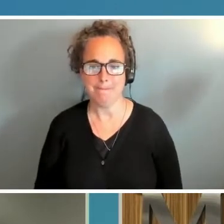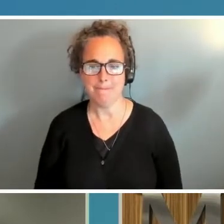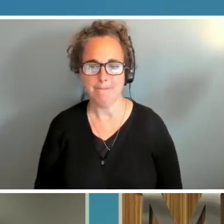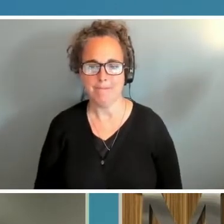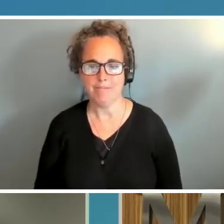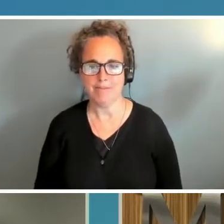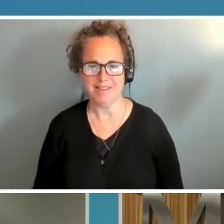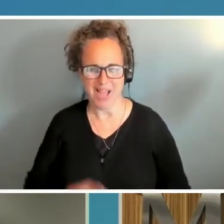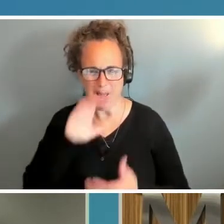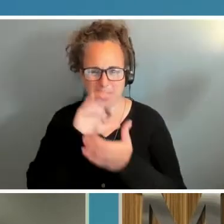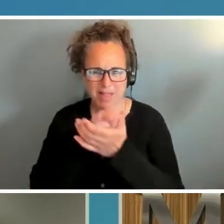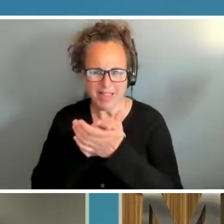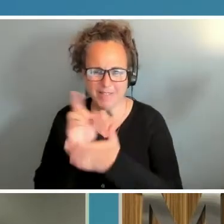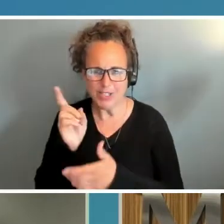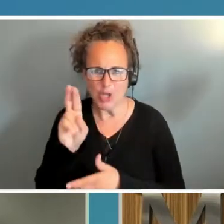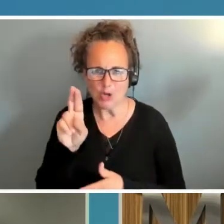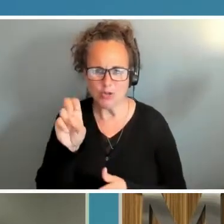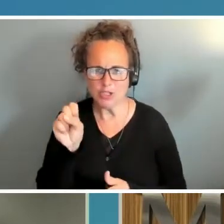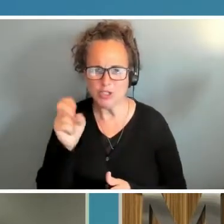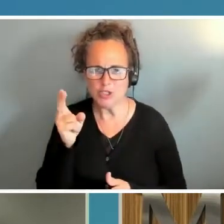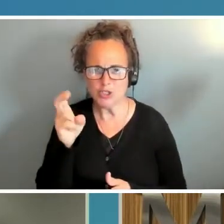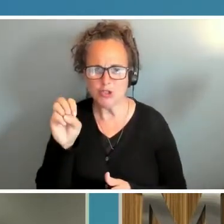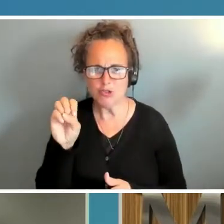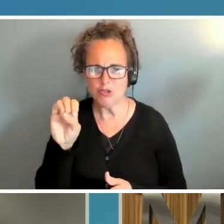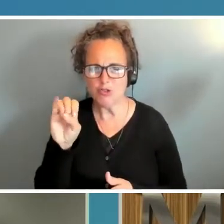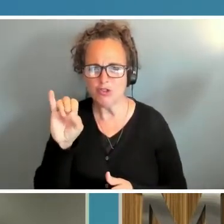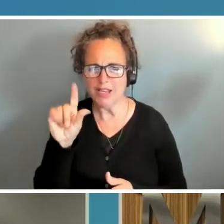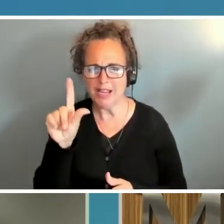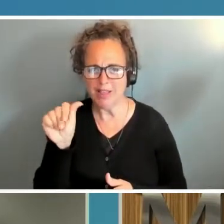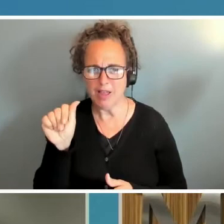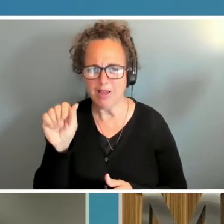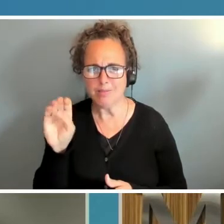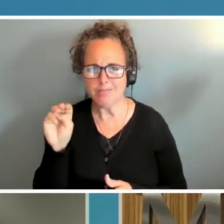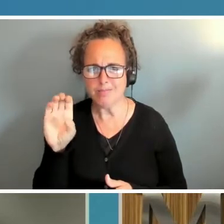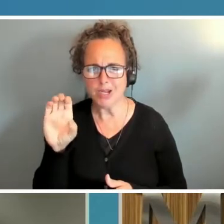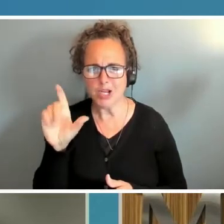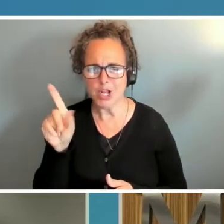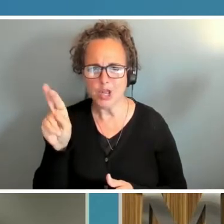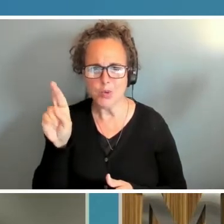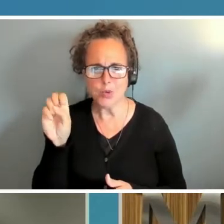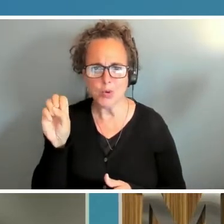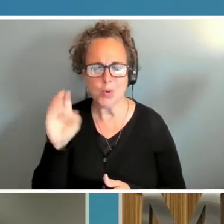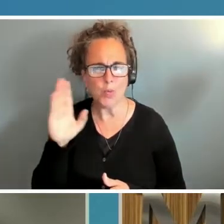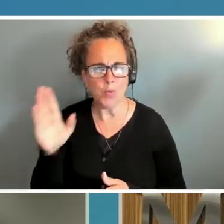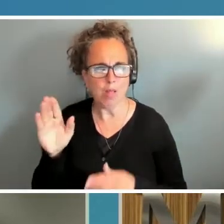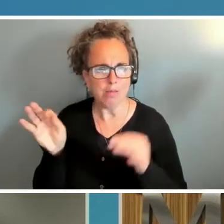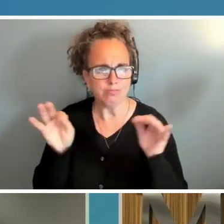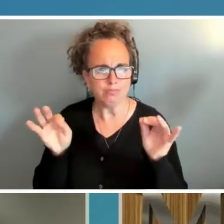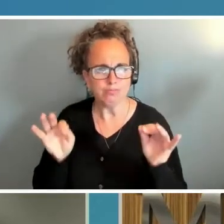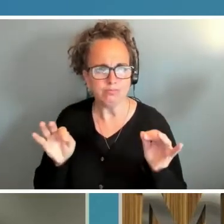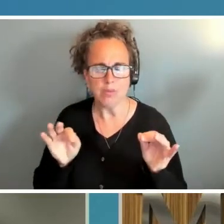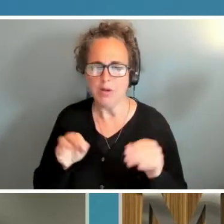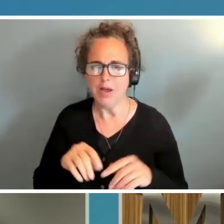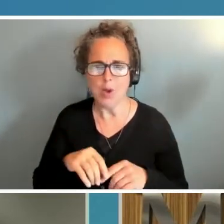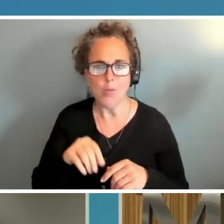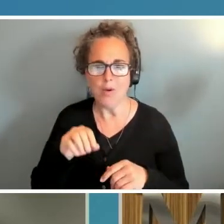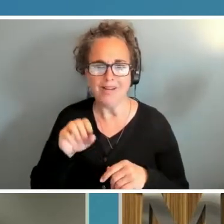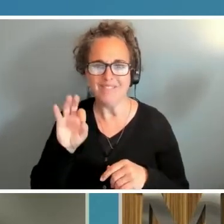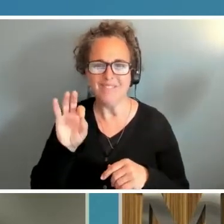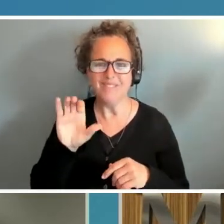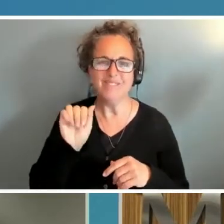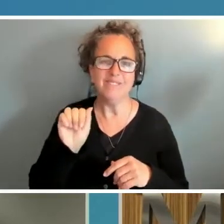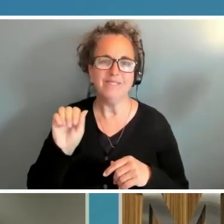I believe Dr. Shelia McClure is going to give us what Faculty Development 2.0 looks like